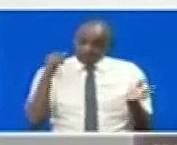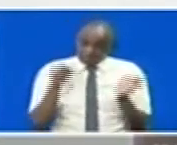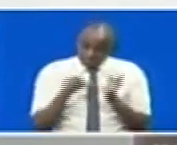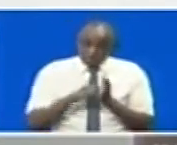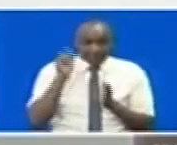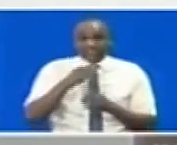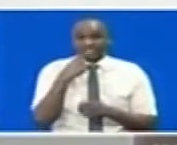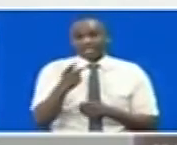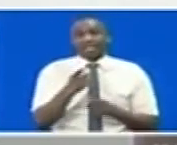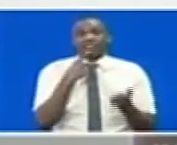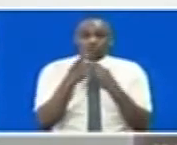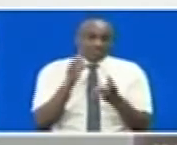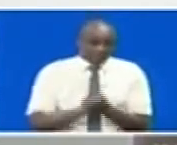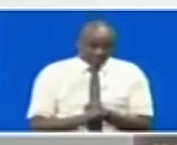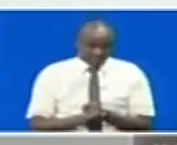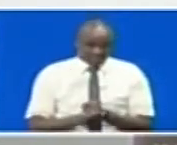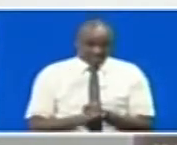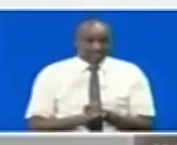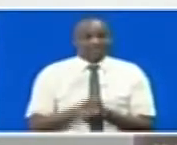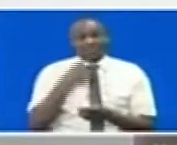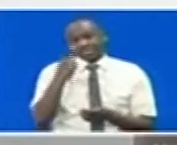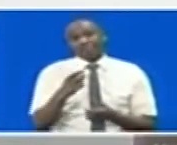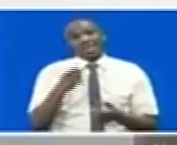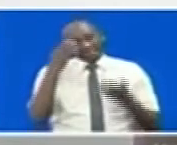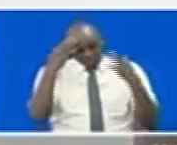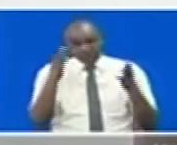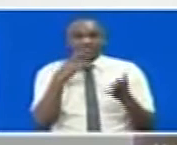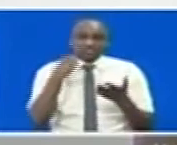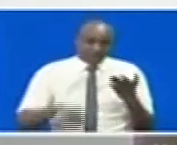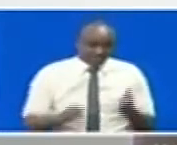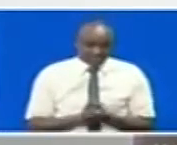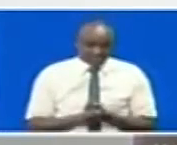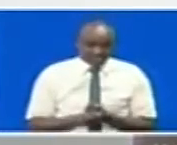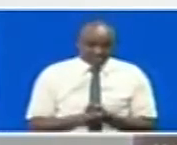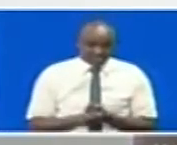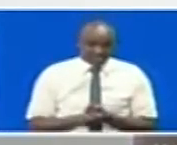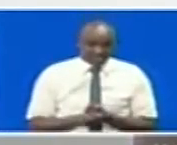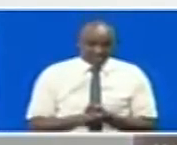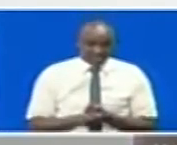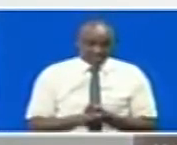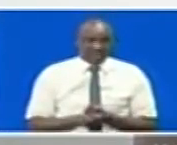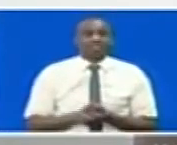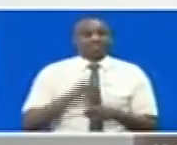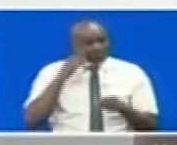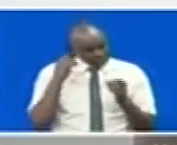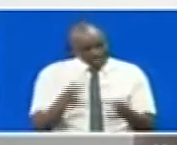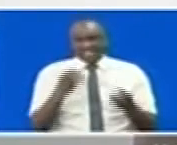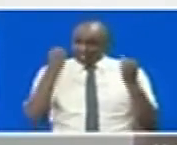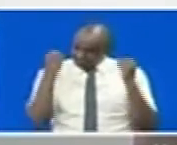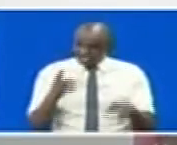we should talk about it. I honestly don't know whether he watches his news. On many